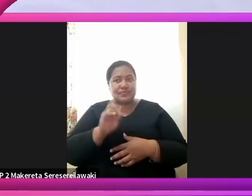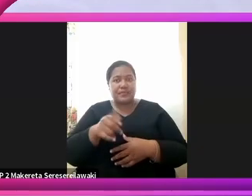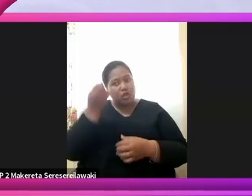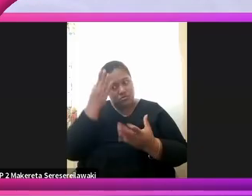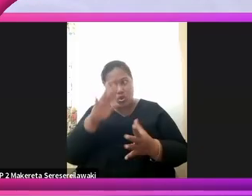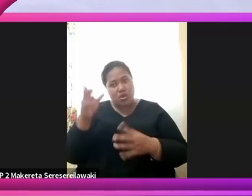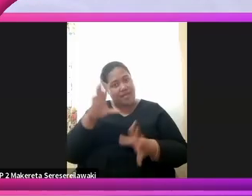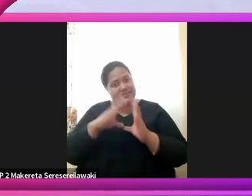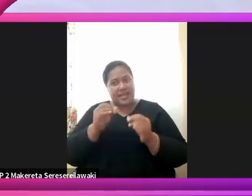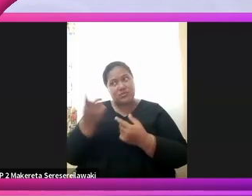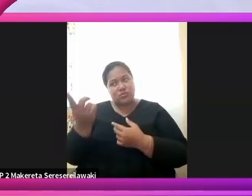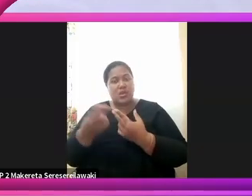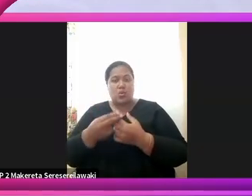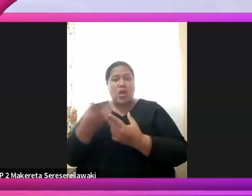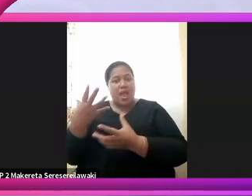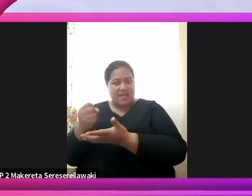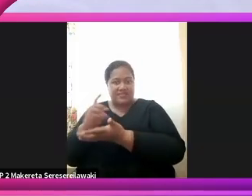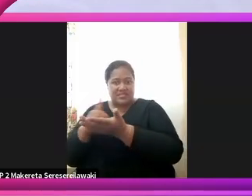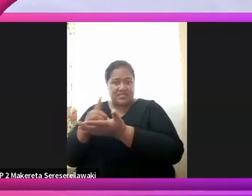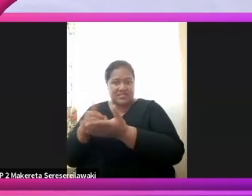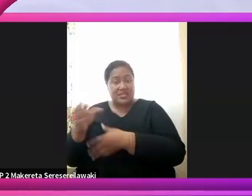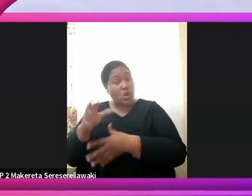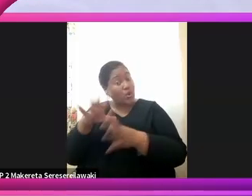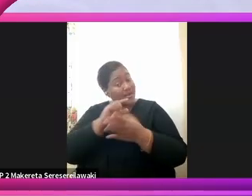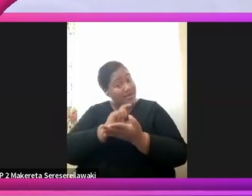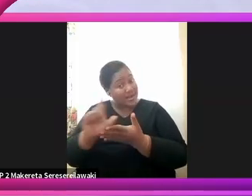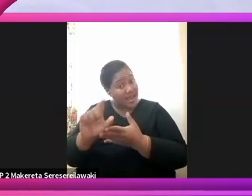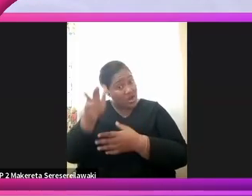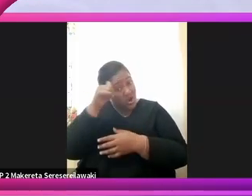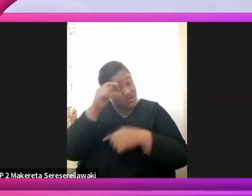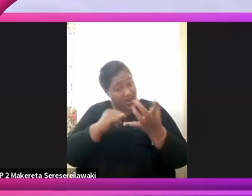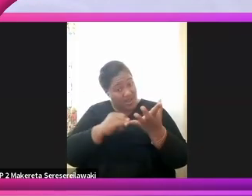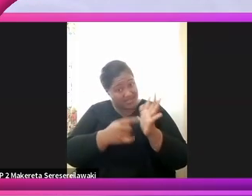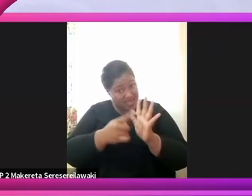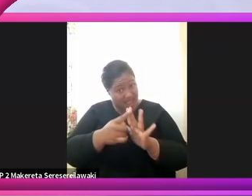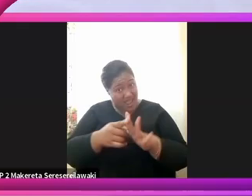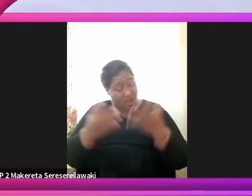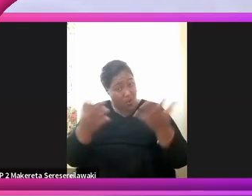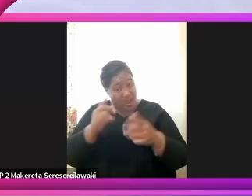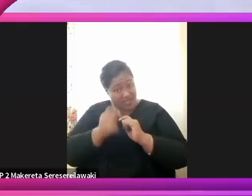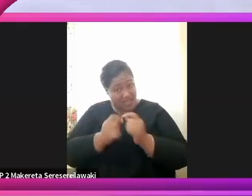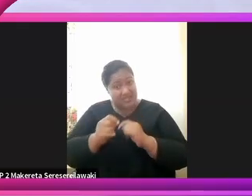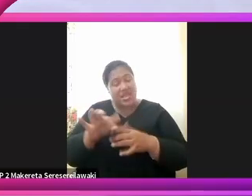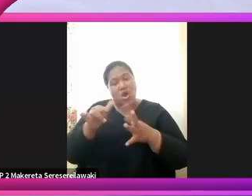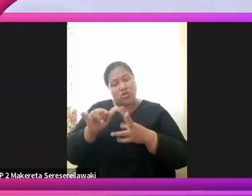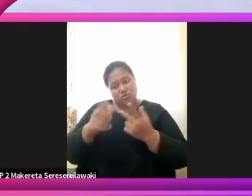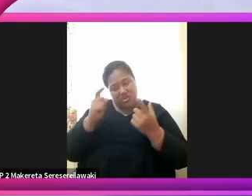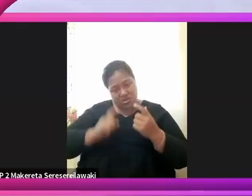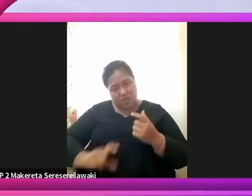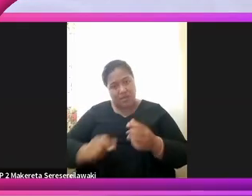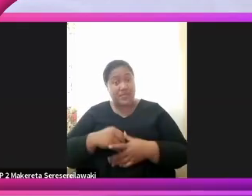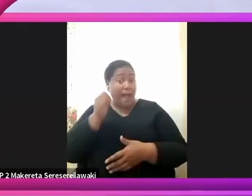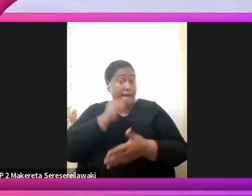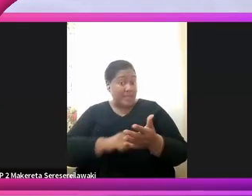it. So the clear knowledge on STI, where the testing and also the treatment. Behavior is one of the things. A lot of